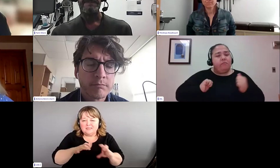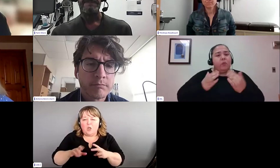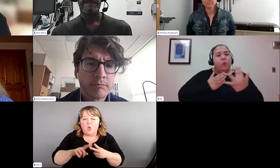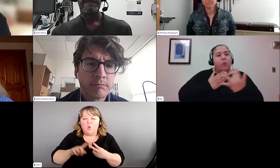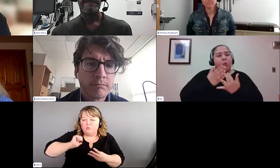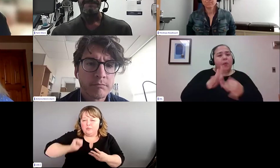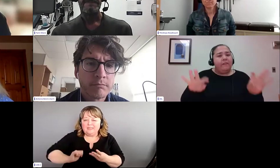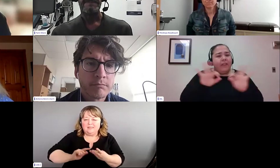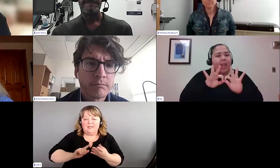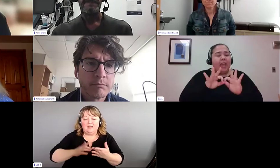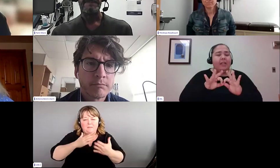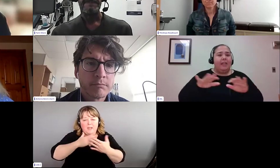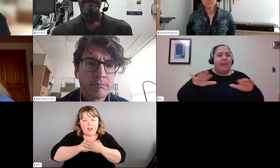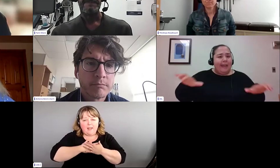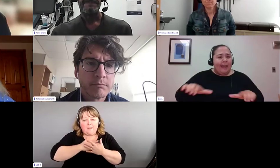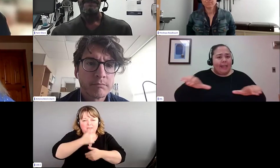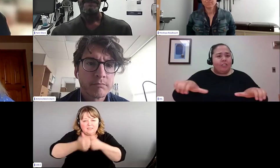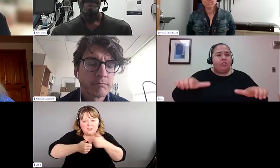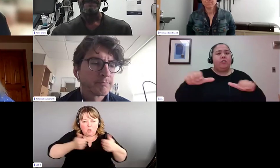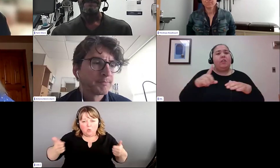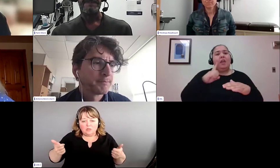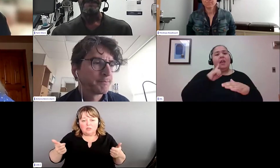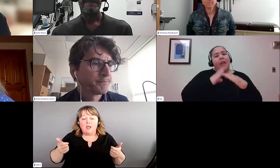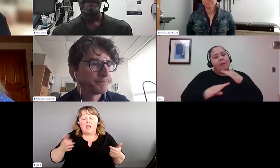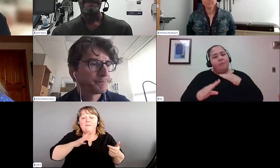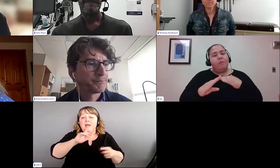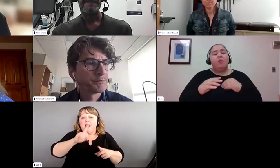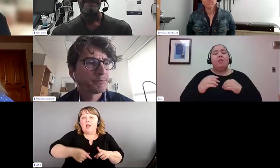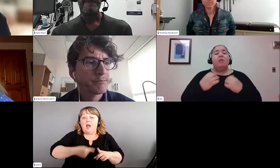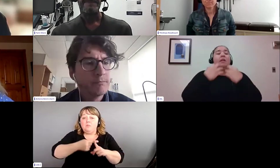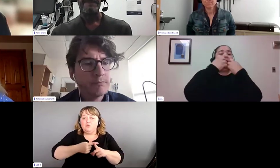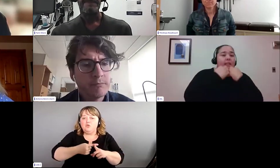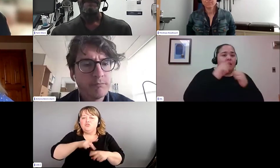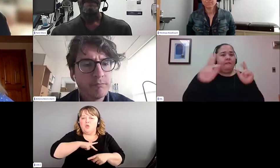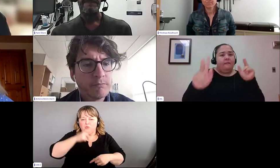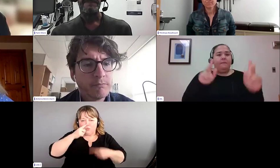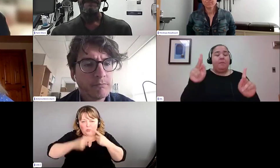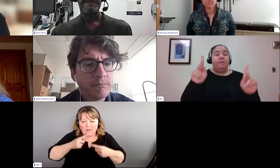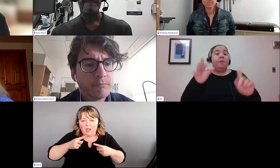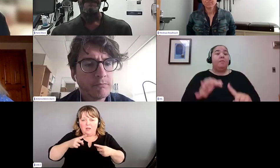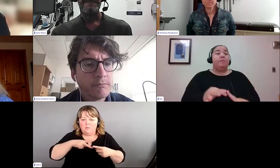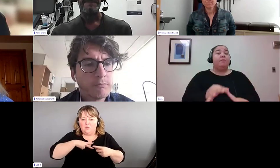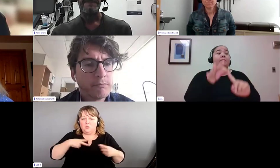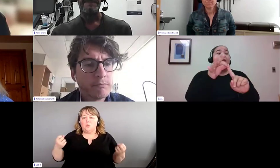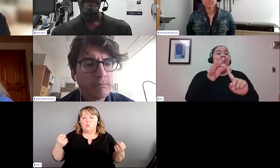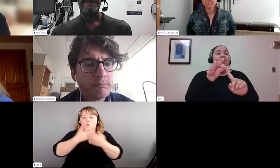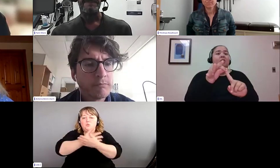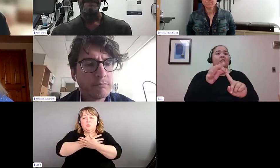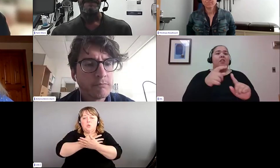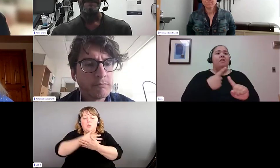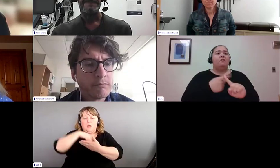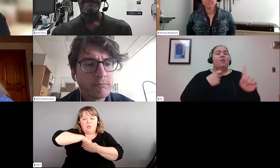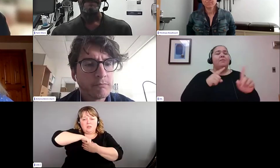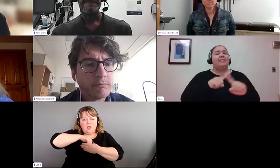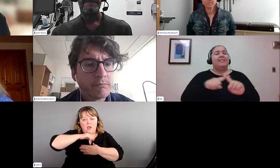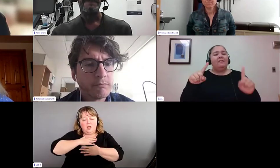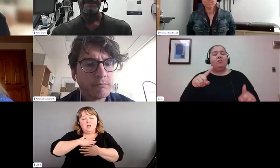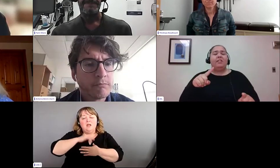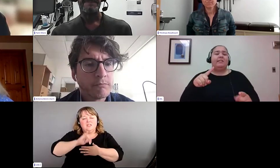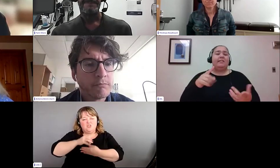our actions, our humility, our great love for others. But I think that especially our tragedies and our